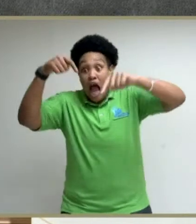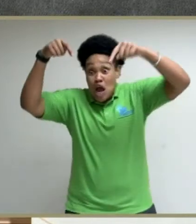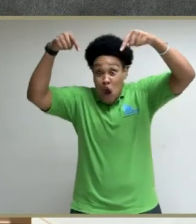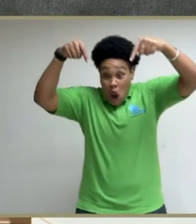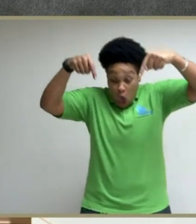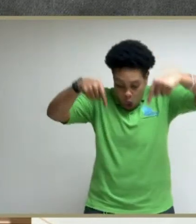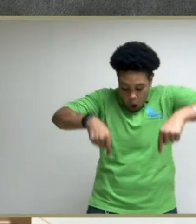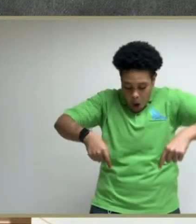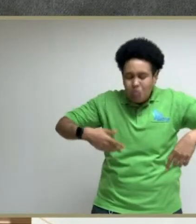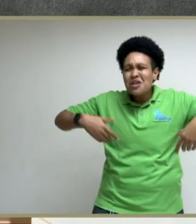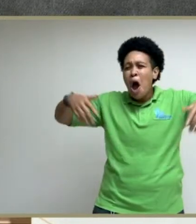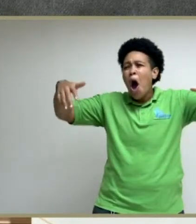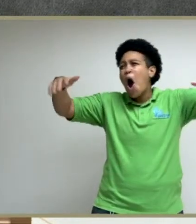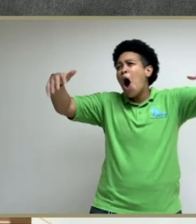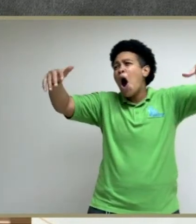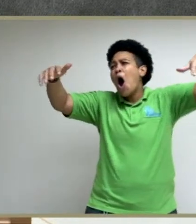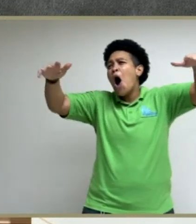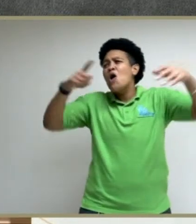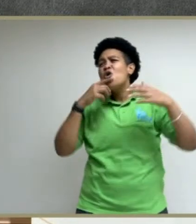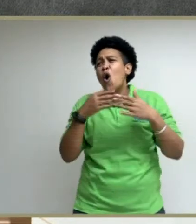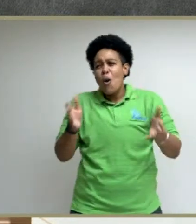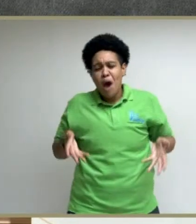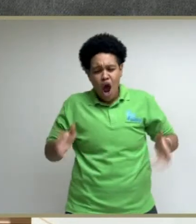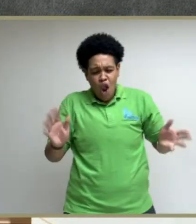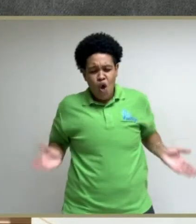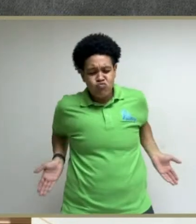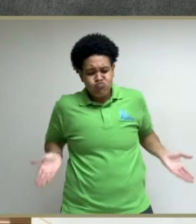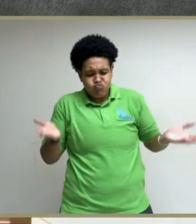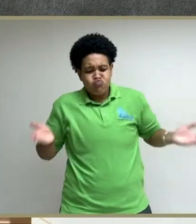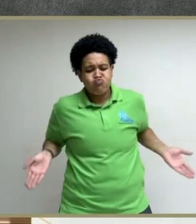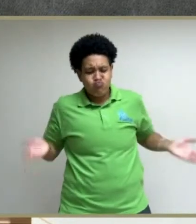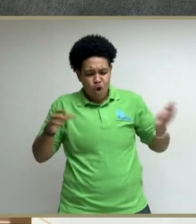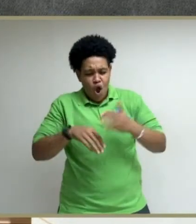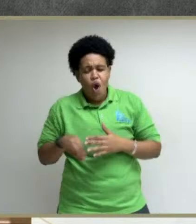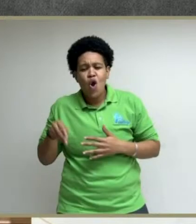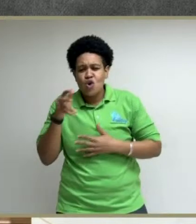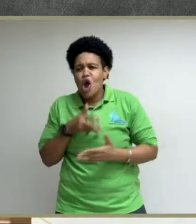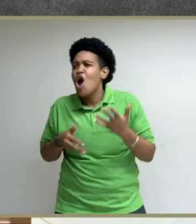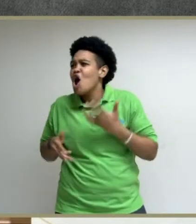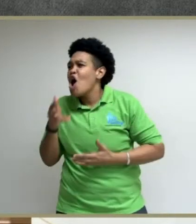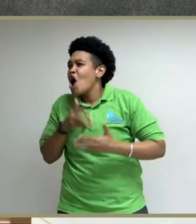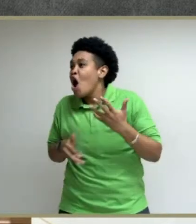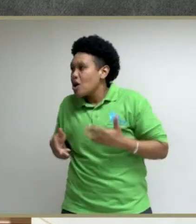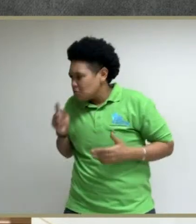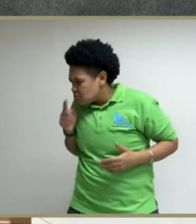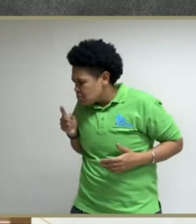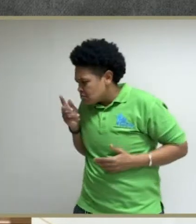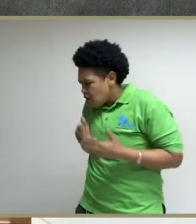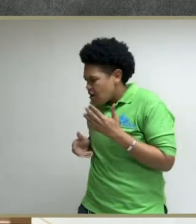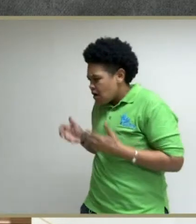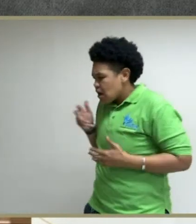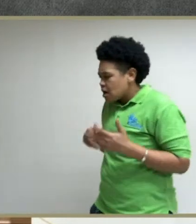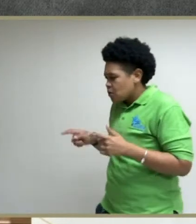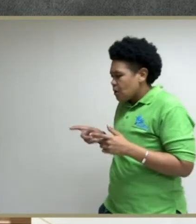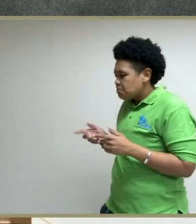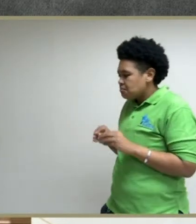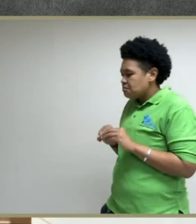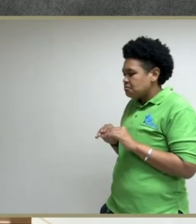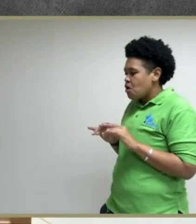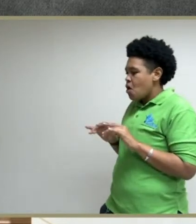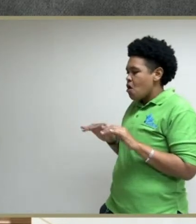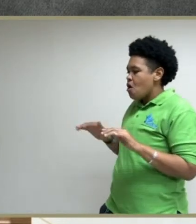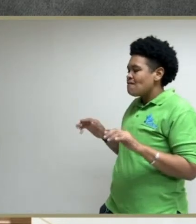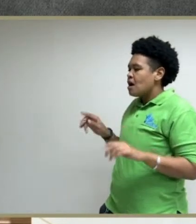need to open up and we need to allow more movement. And as soon as we do that, we see the reproductive rate going